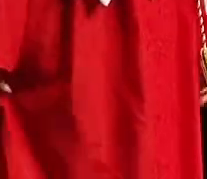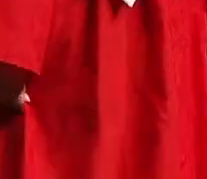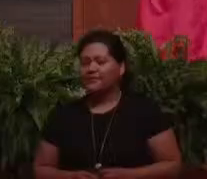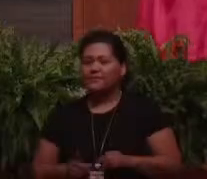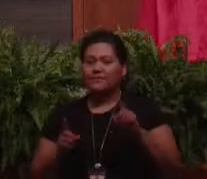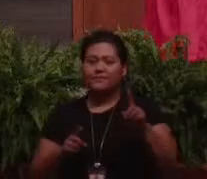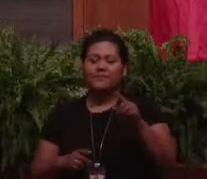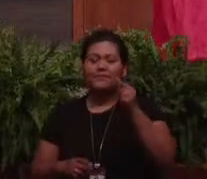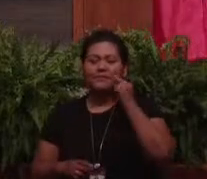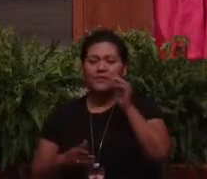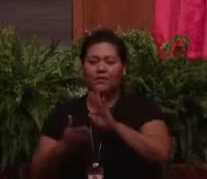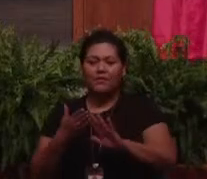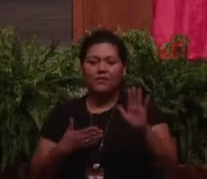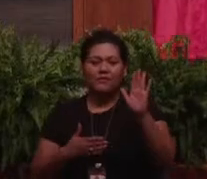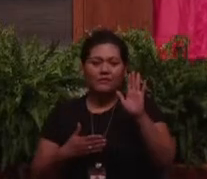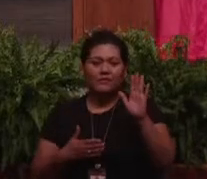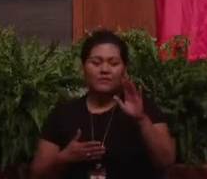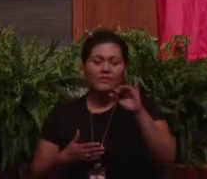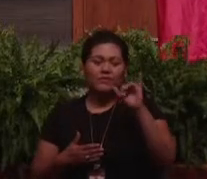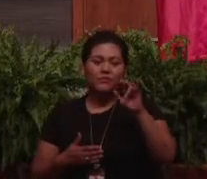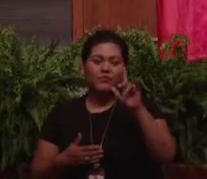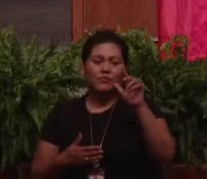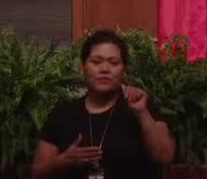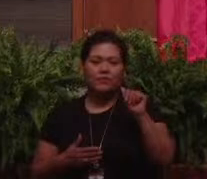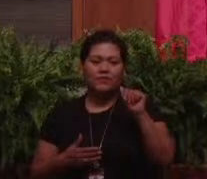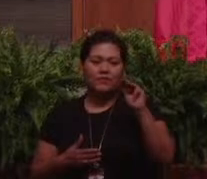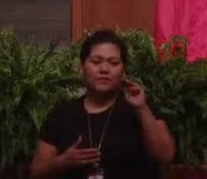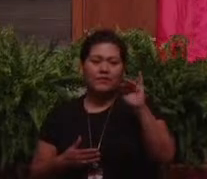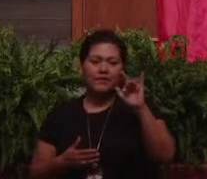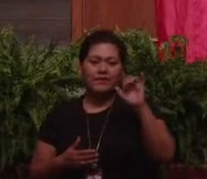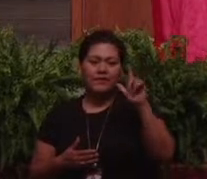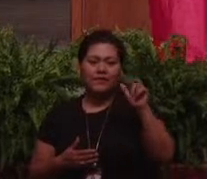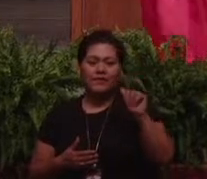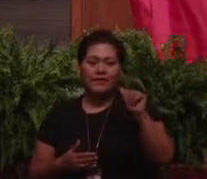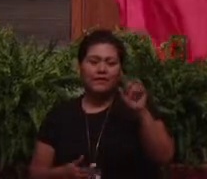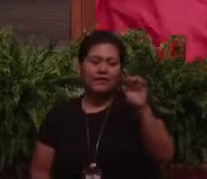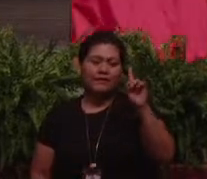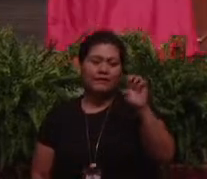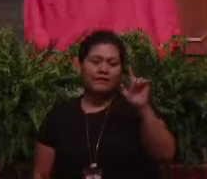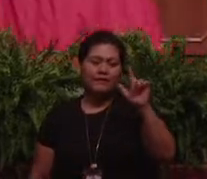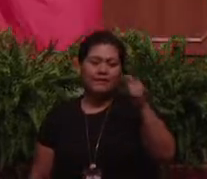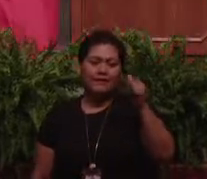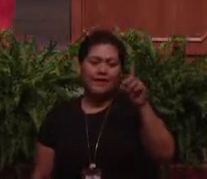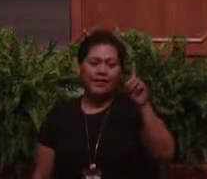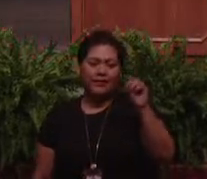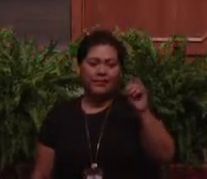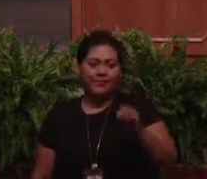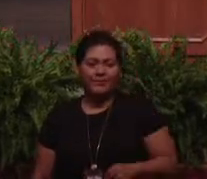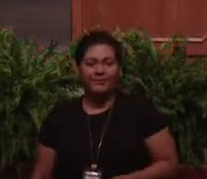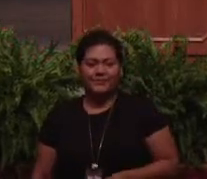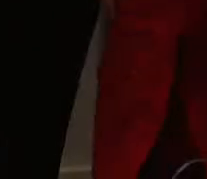Attending San Antonio College, Julia Micaela Delgado.